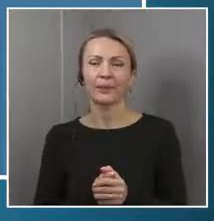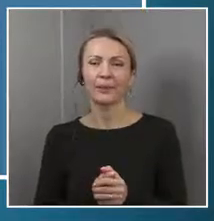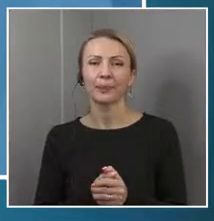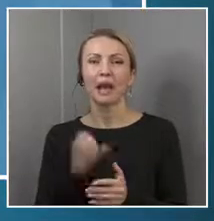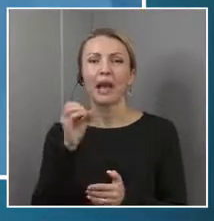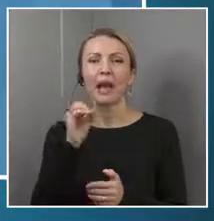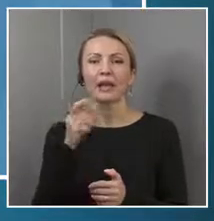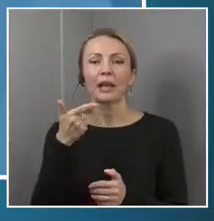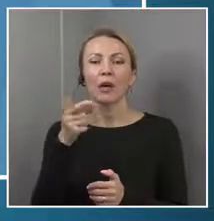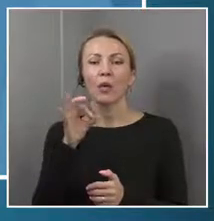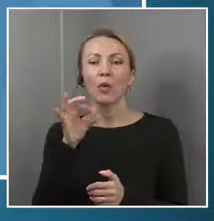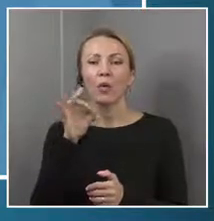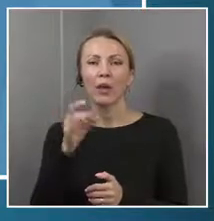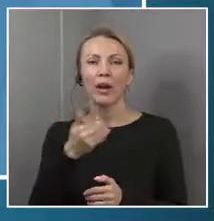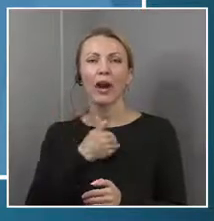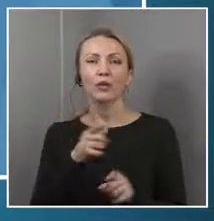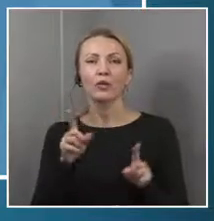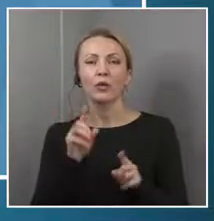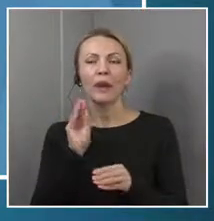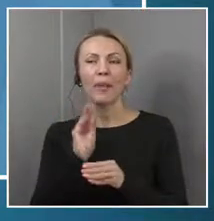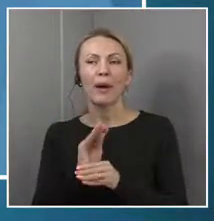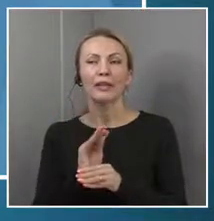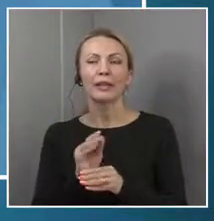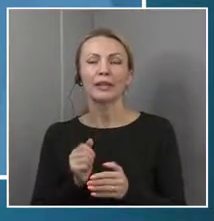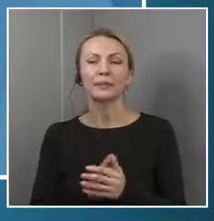competition there to sell your art.